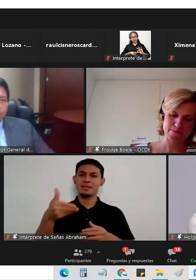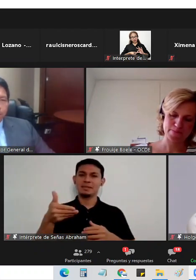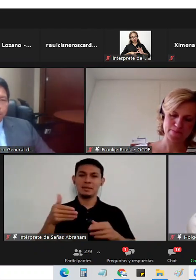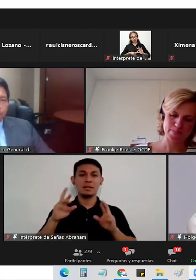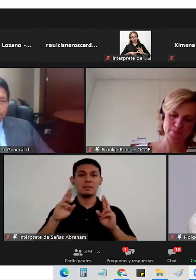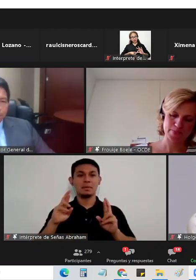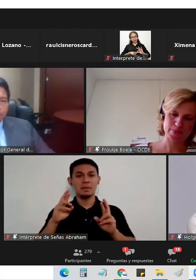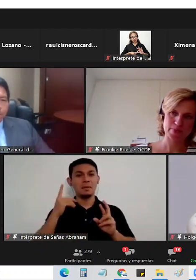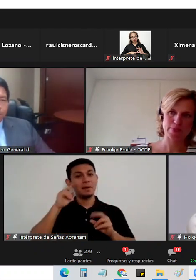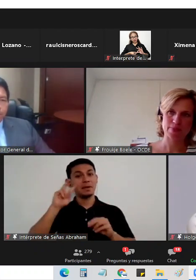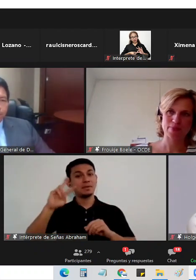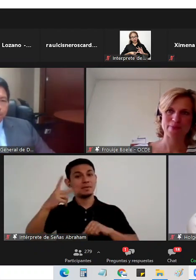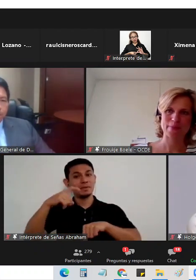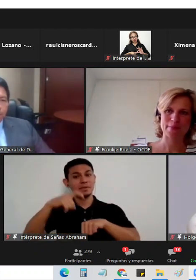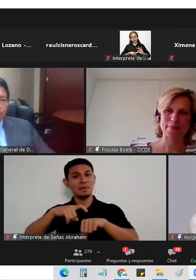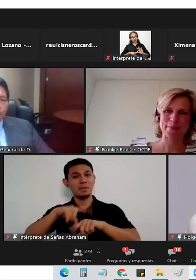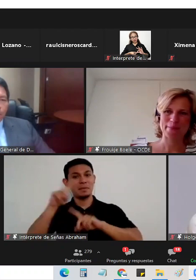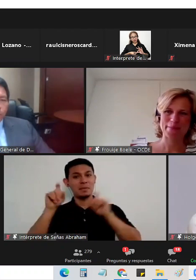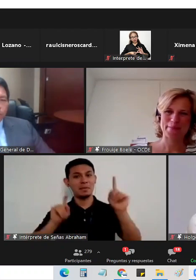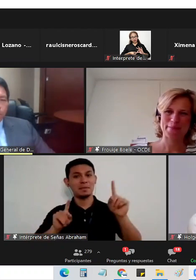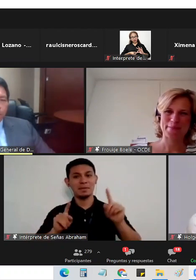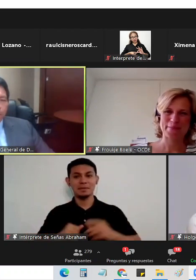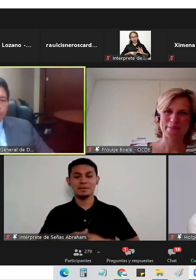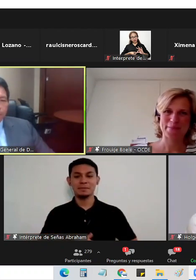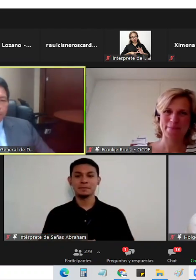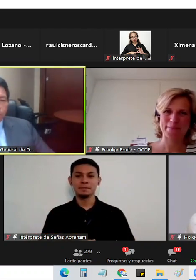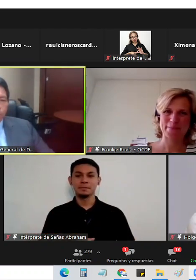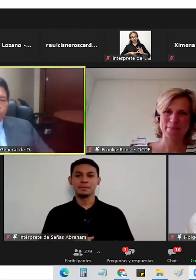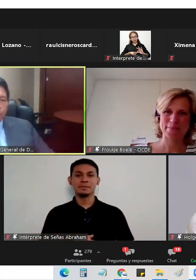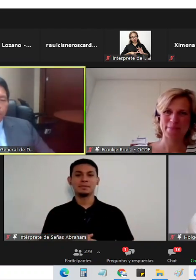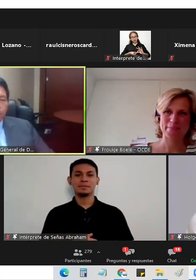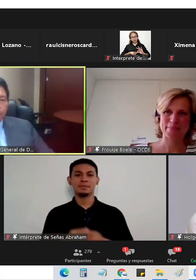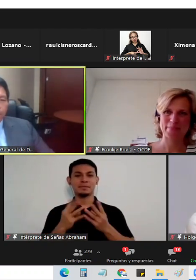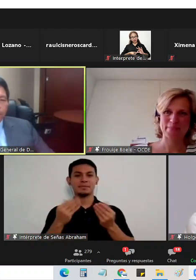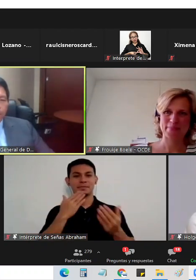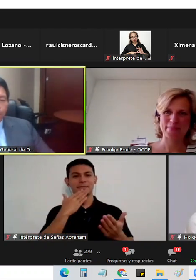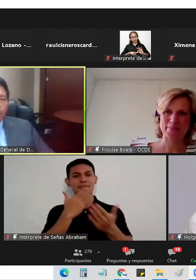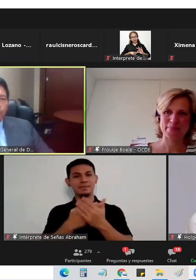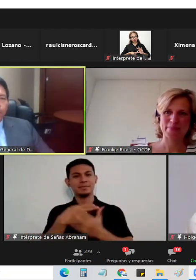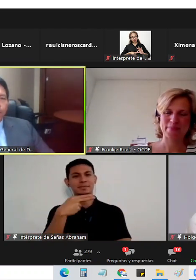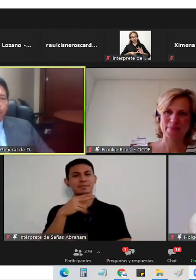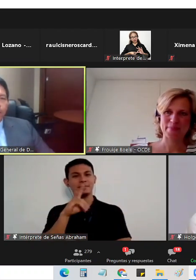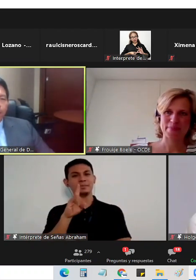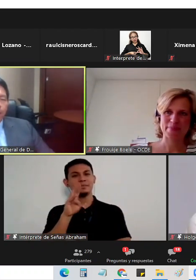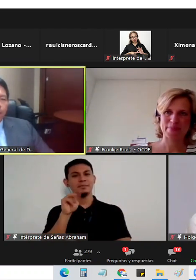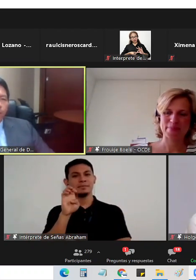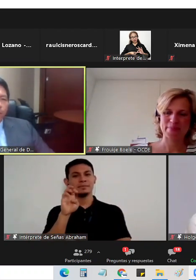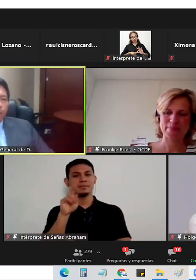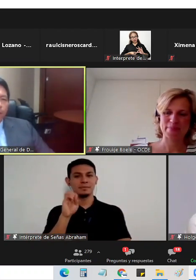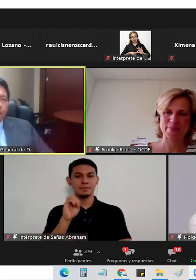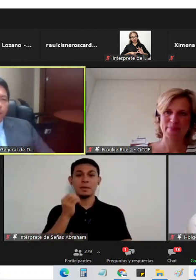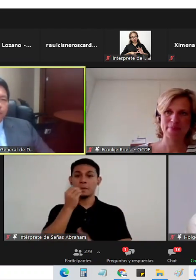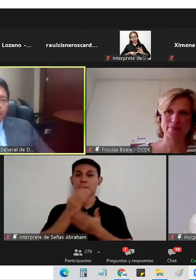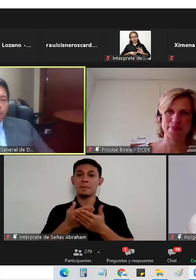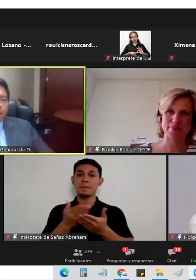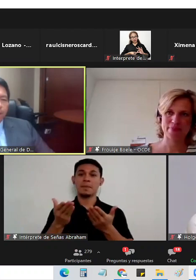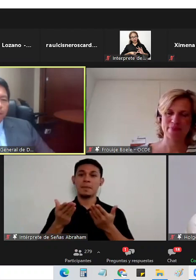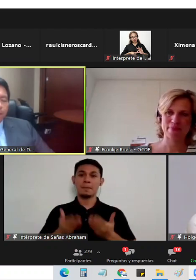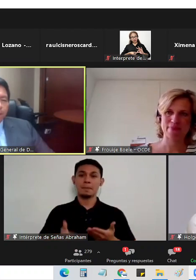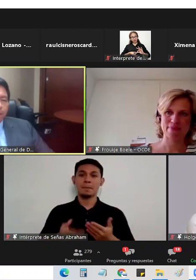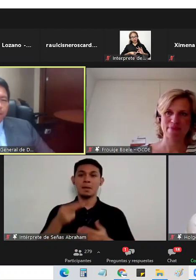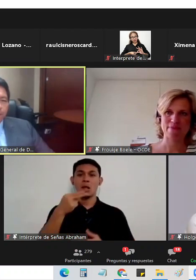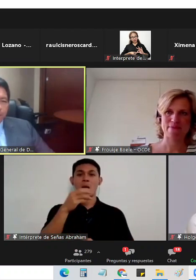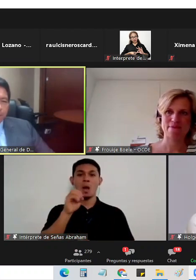your invitation and i will be here for the second round of a q a thank you very much we would like to